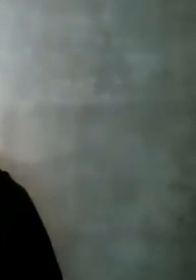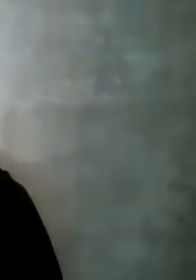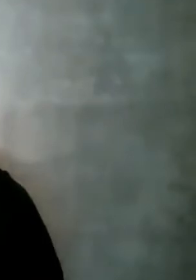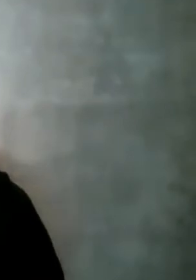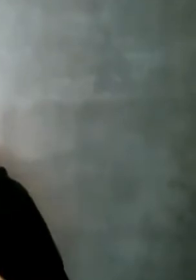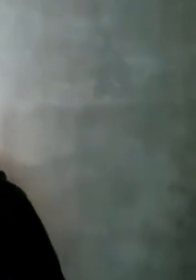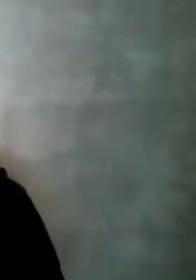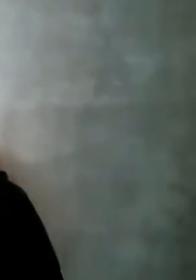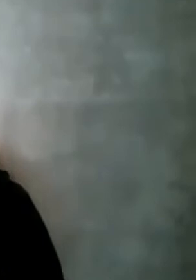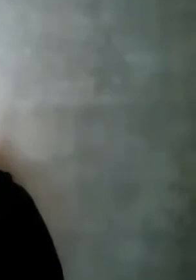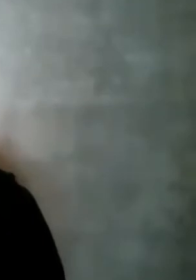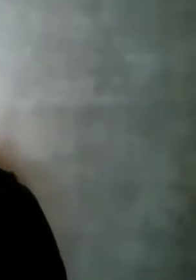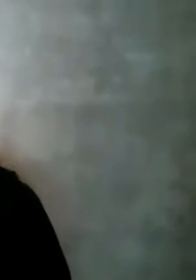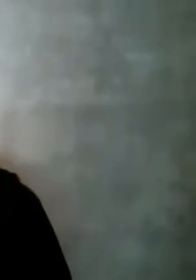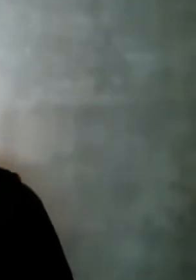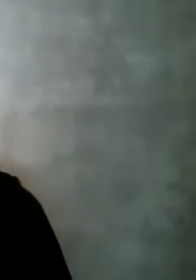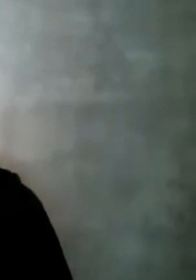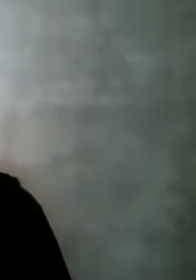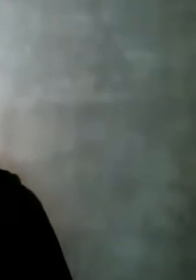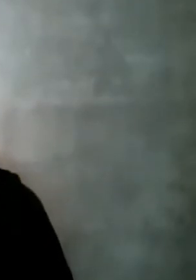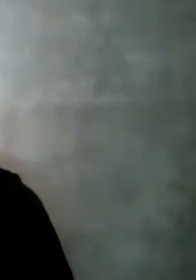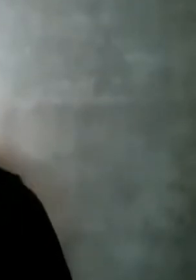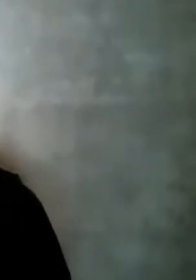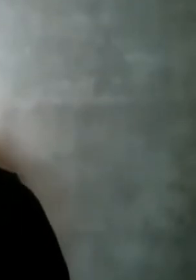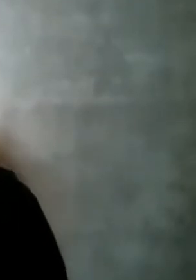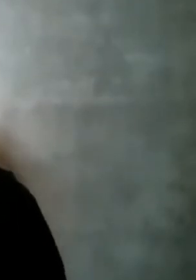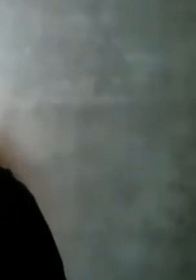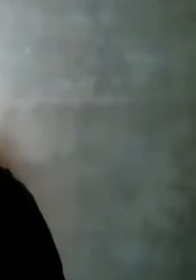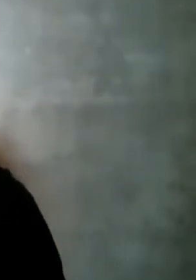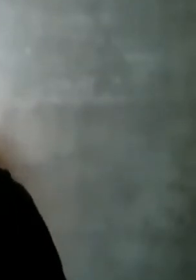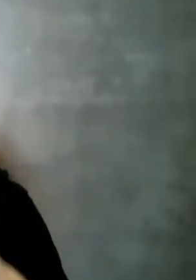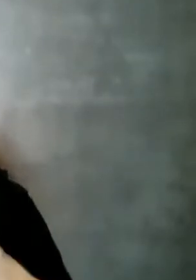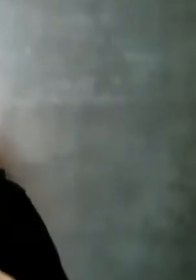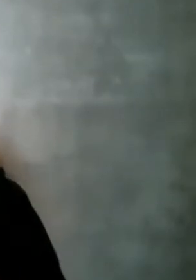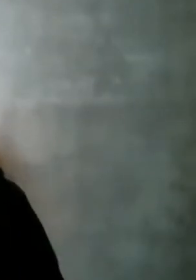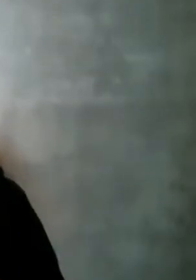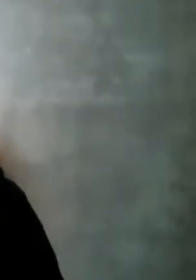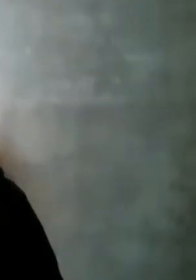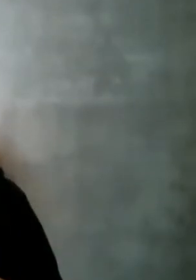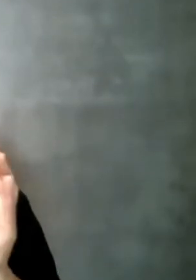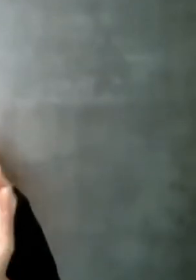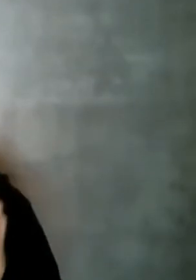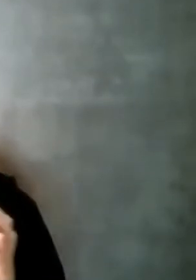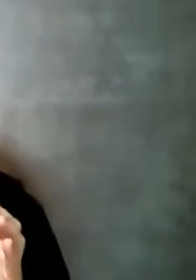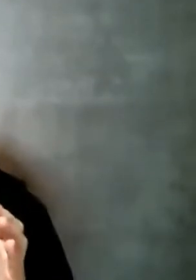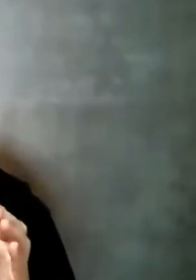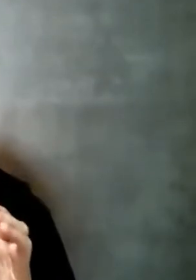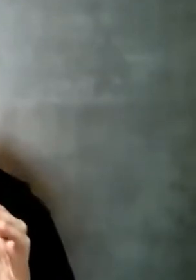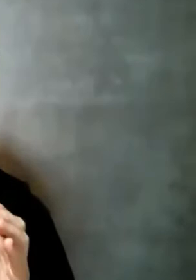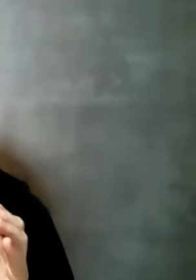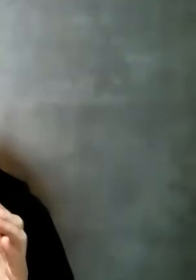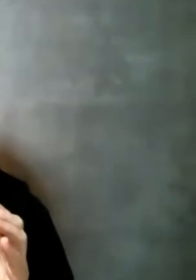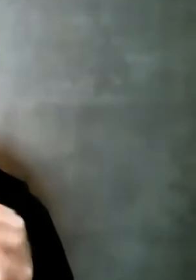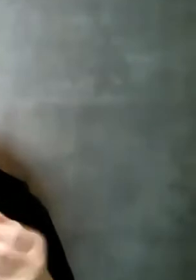Interesting. So 61% of people select small to the first question.